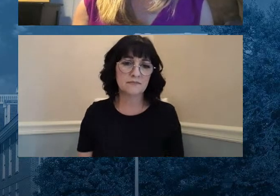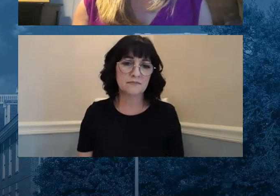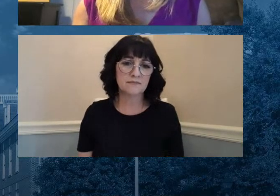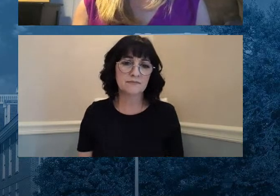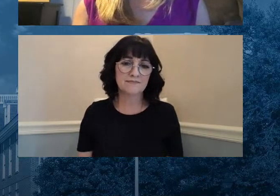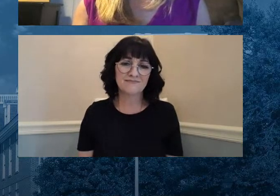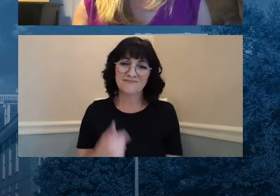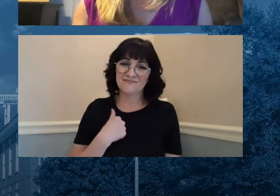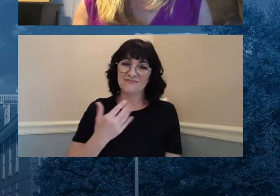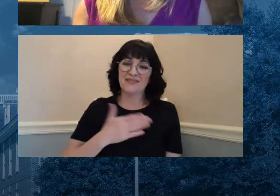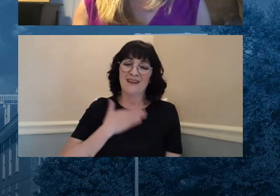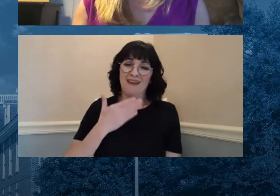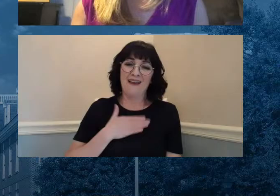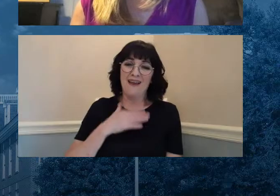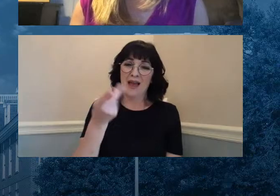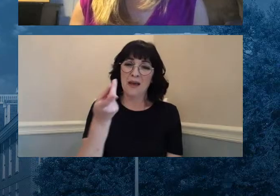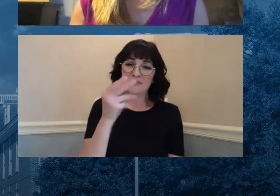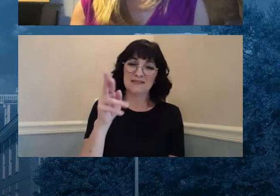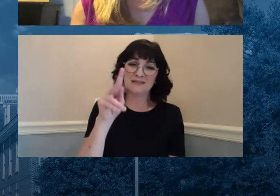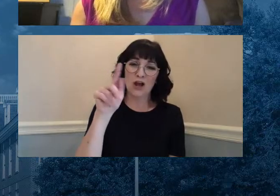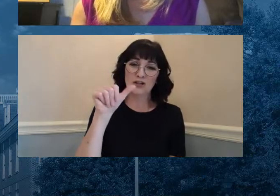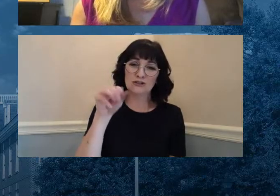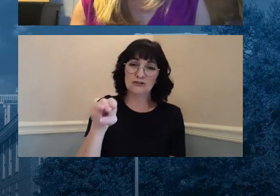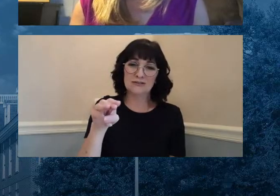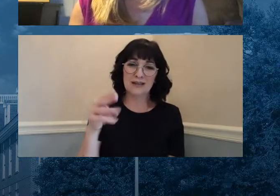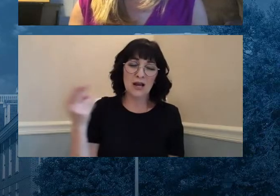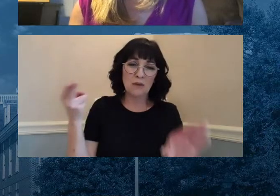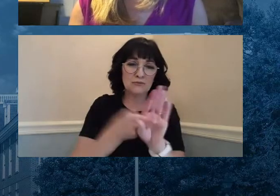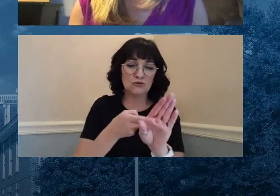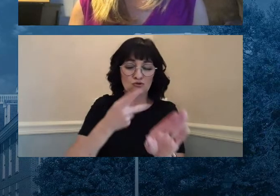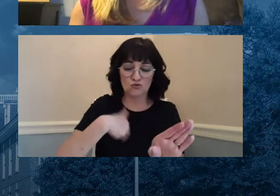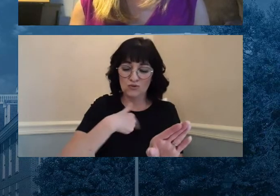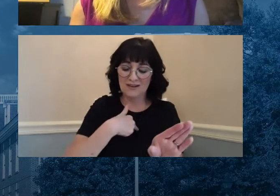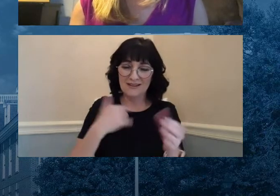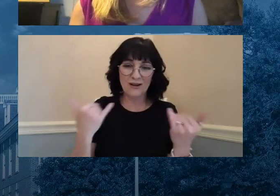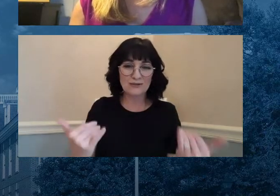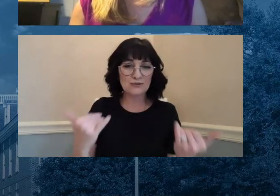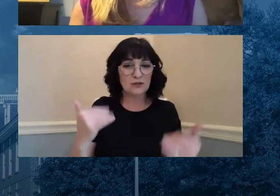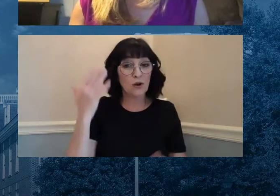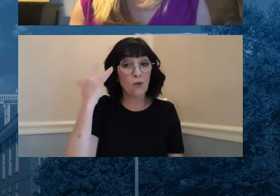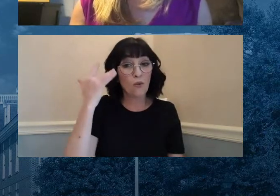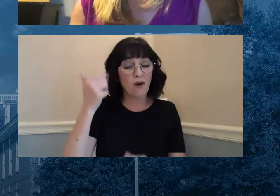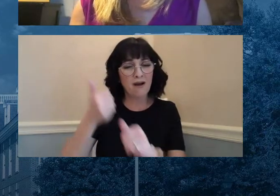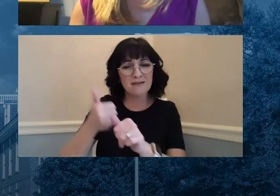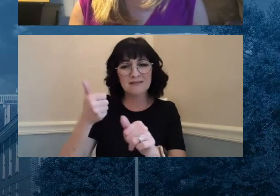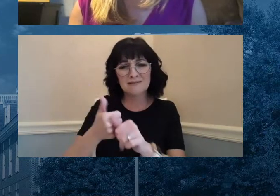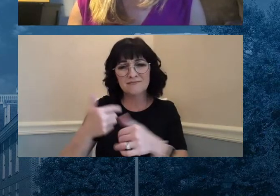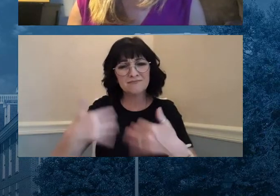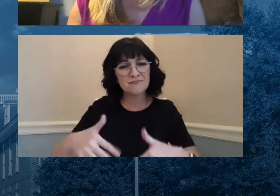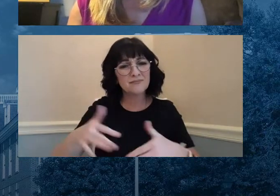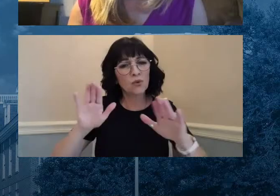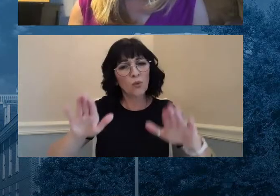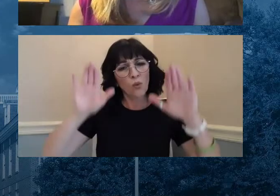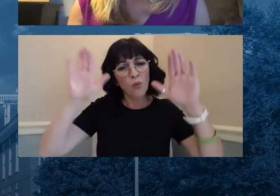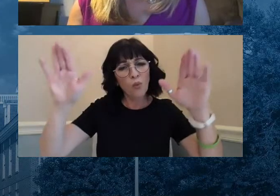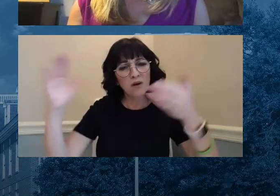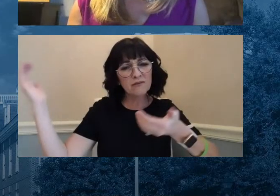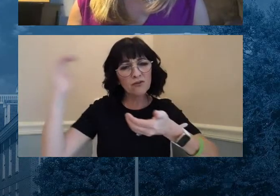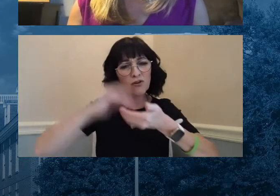Dr. Tam is with us today. Dr. Tam and BB have just been such incredible partners